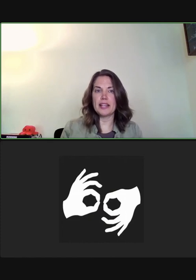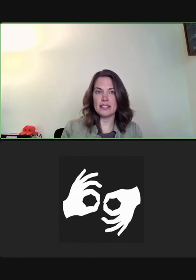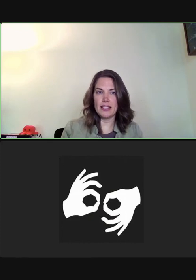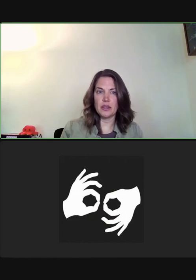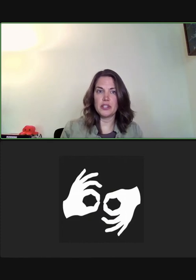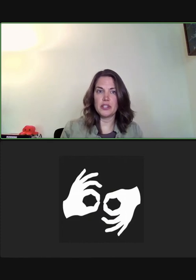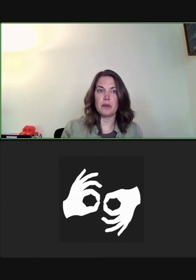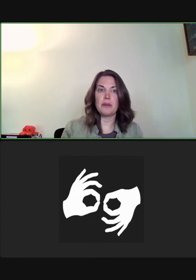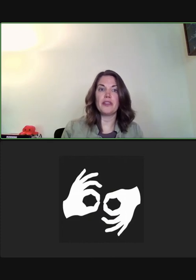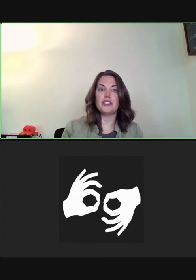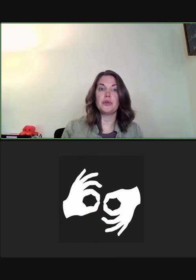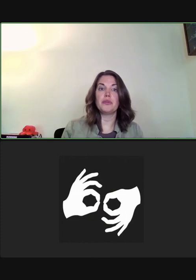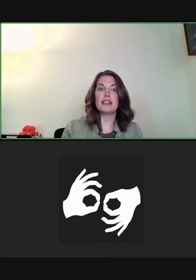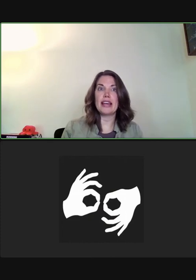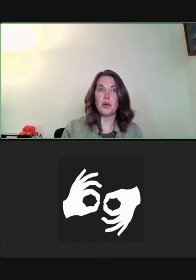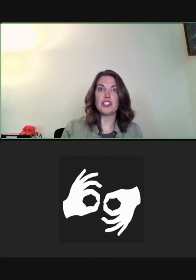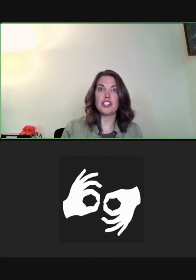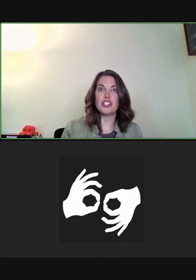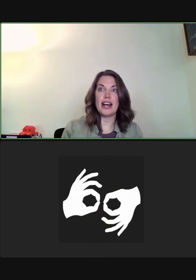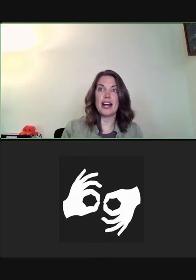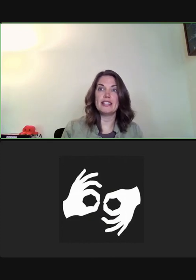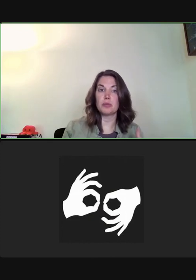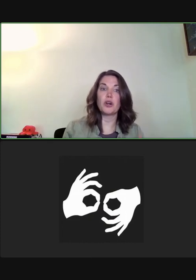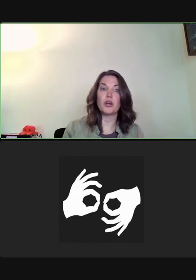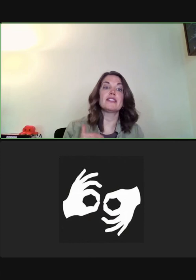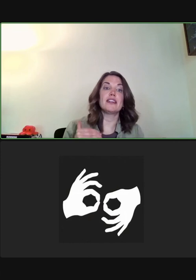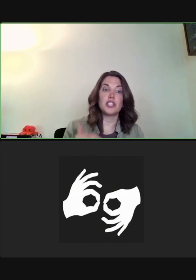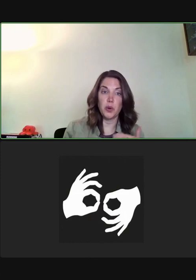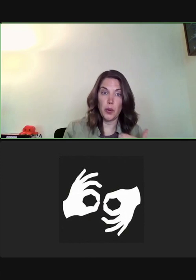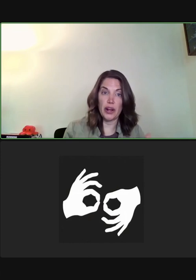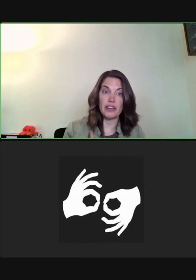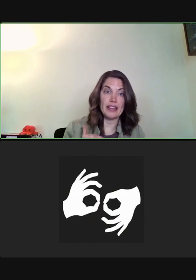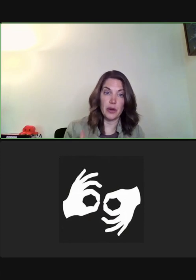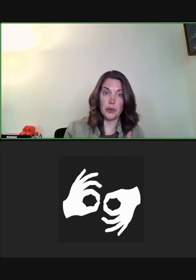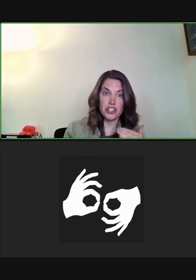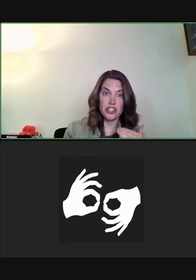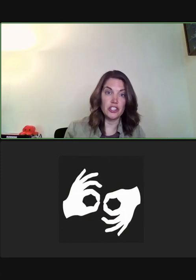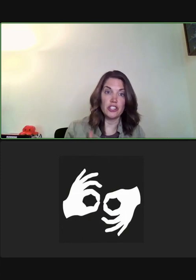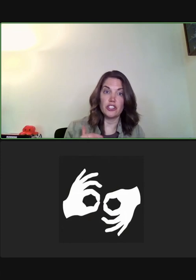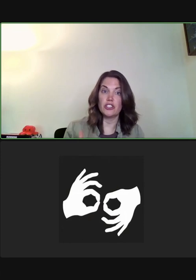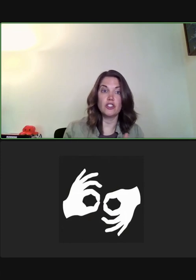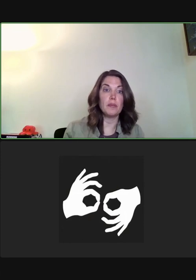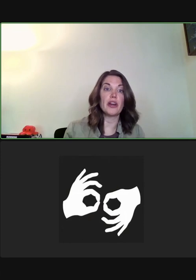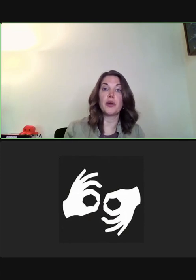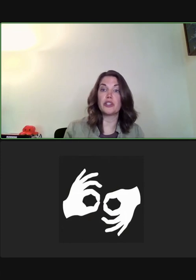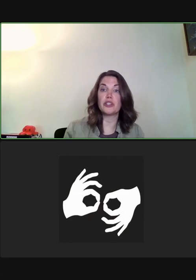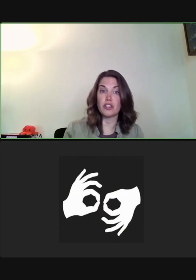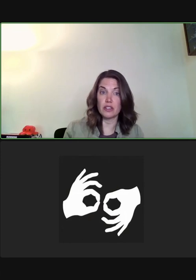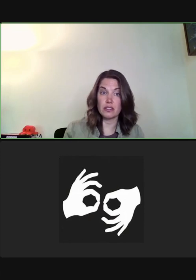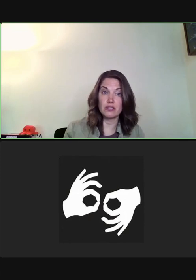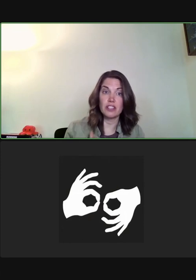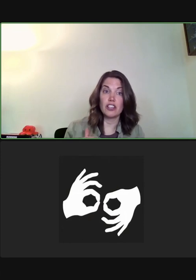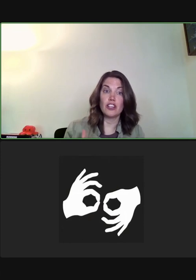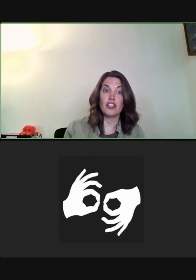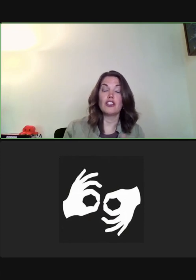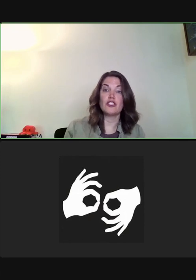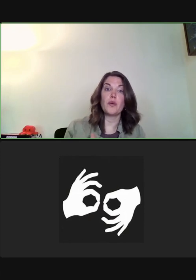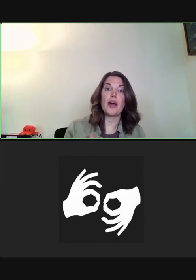It goes back to that thing that we talk about that language there's a process to acquiring language no matter when you